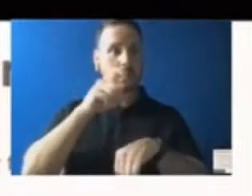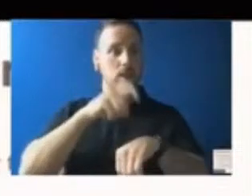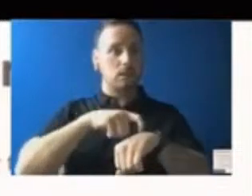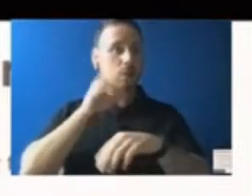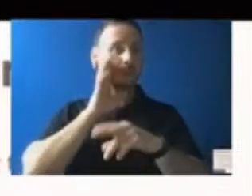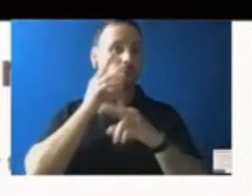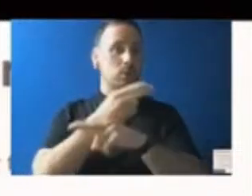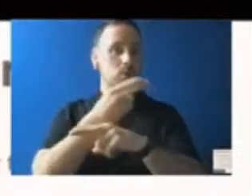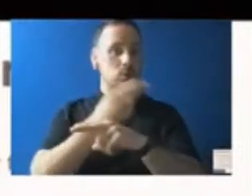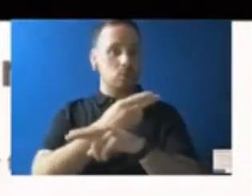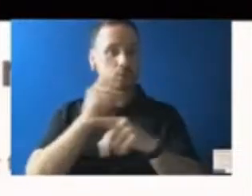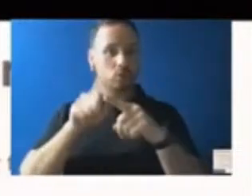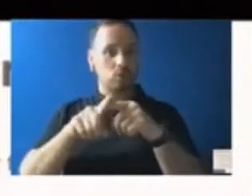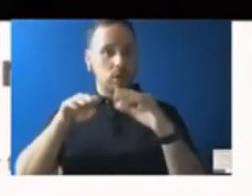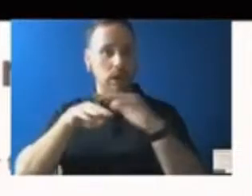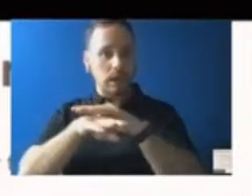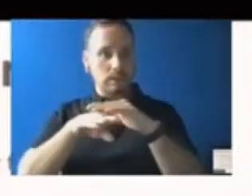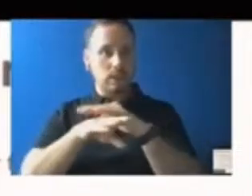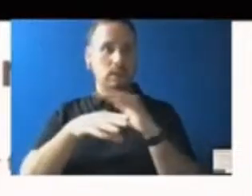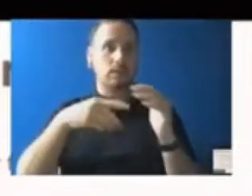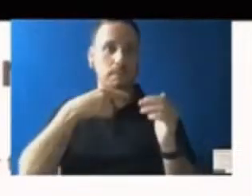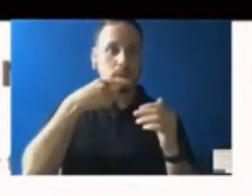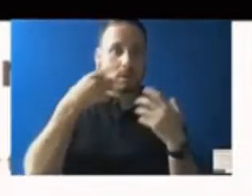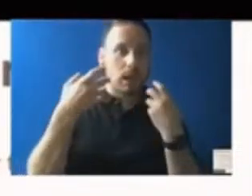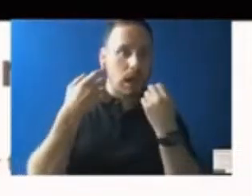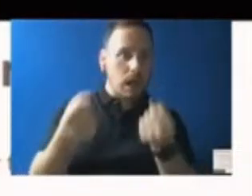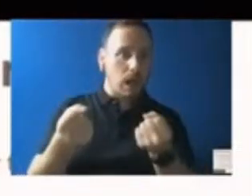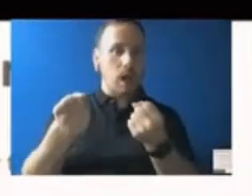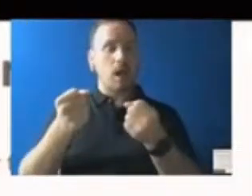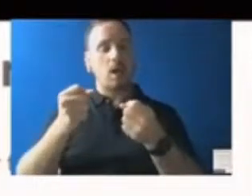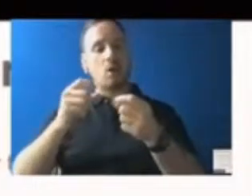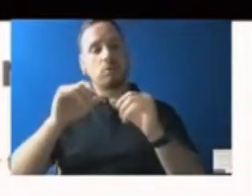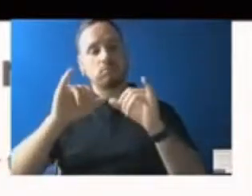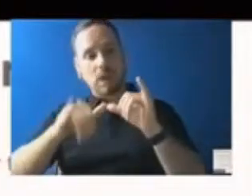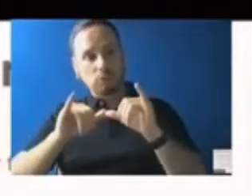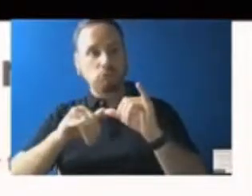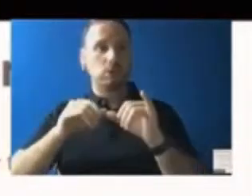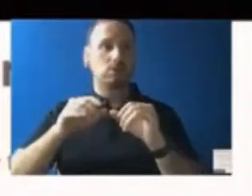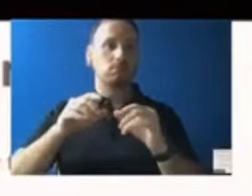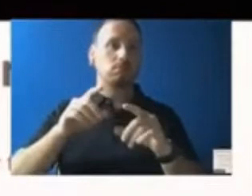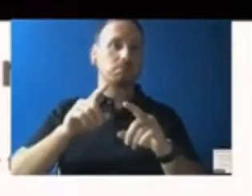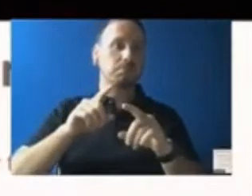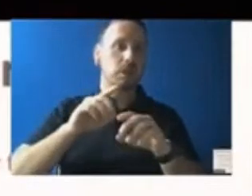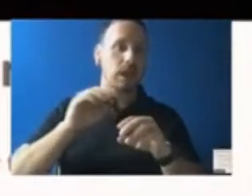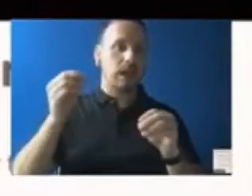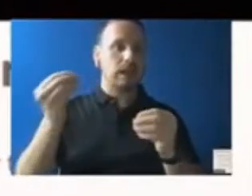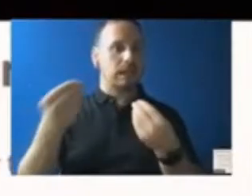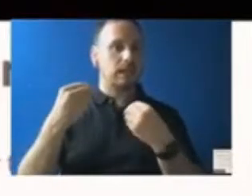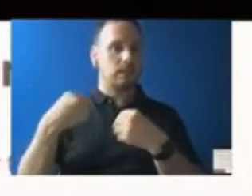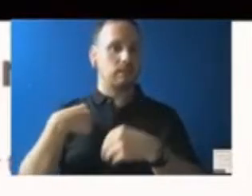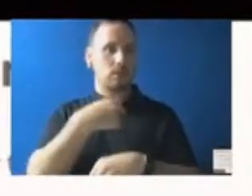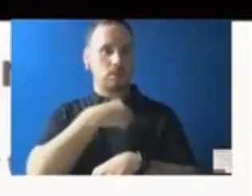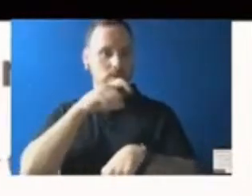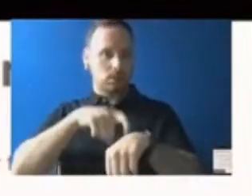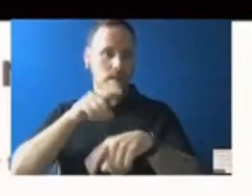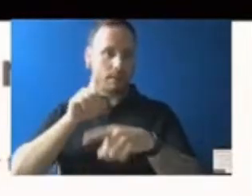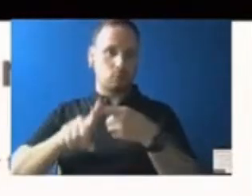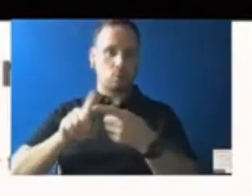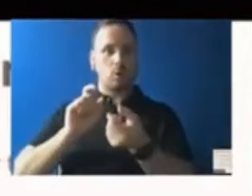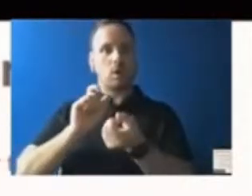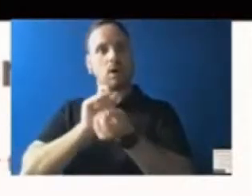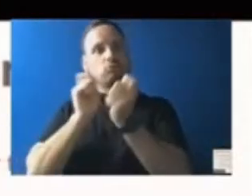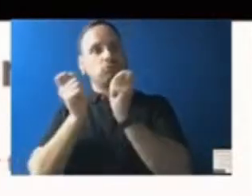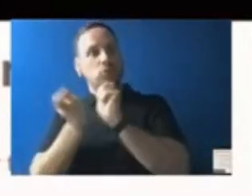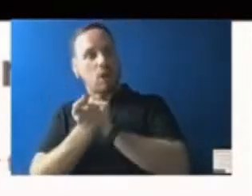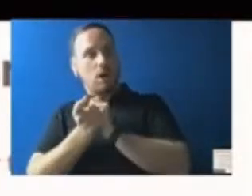public health and operation metrics. It also gives us the needed time as an organization to adjust our processes, for example, our symptom screeners